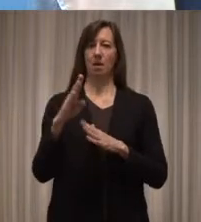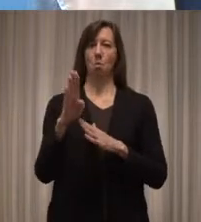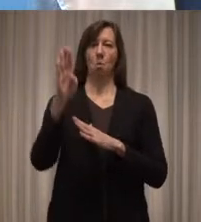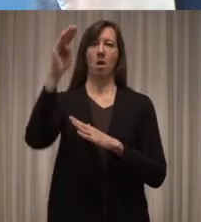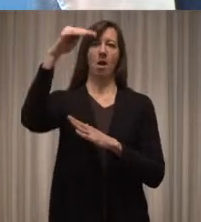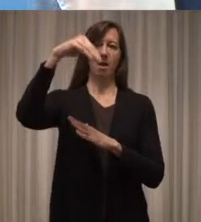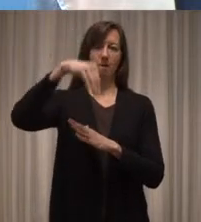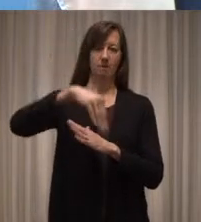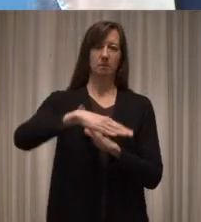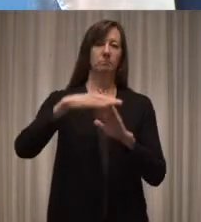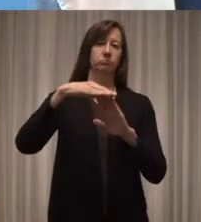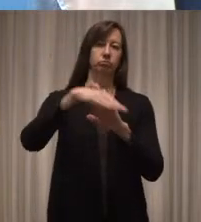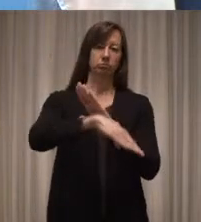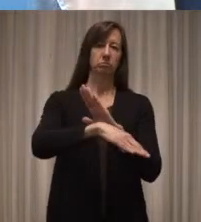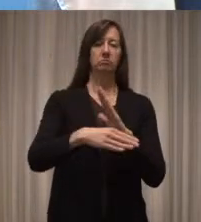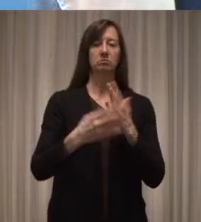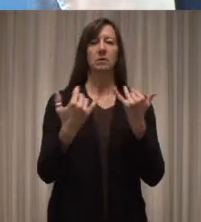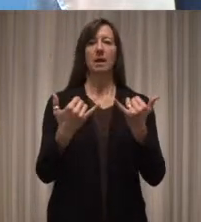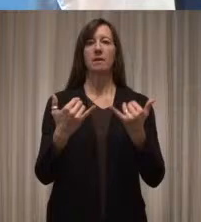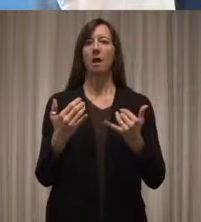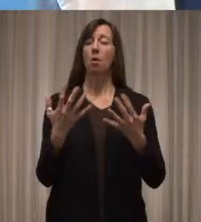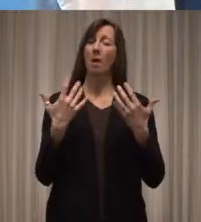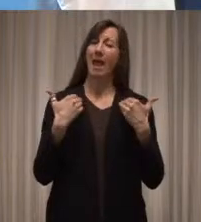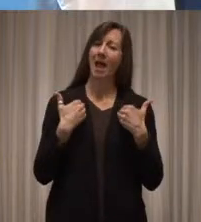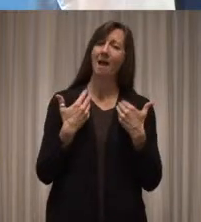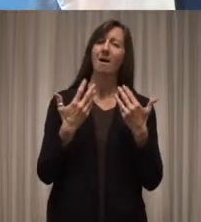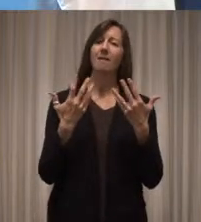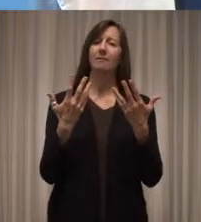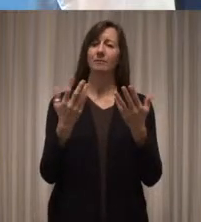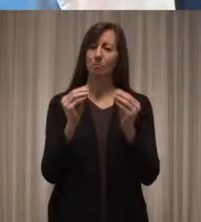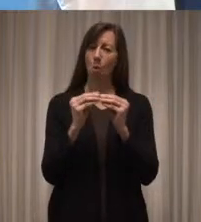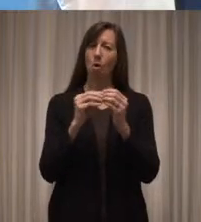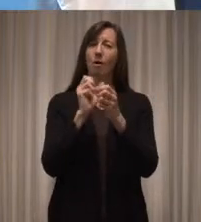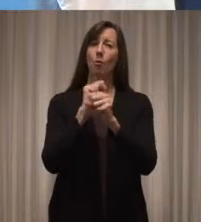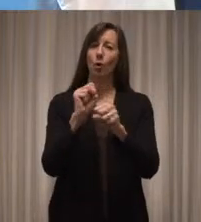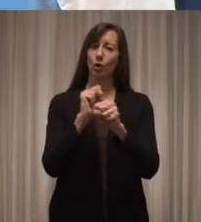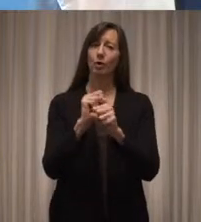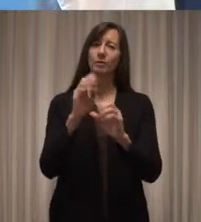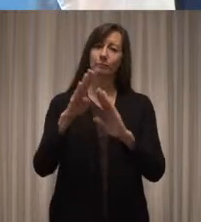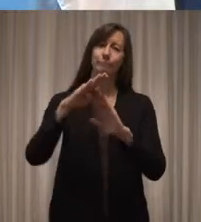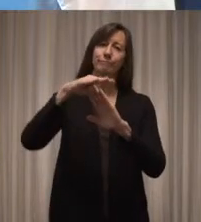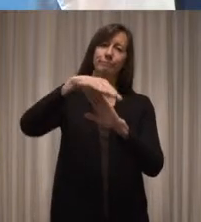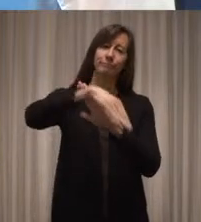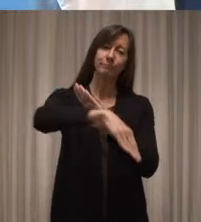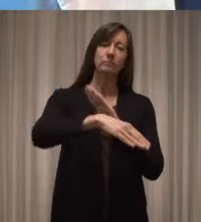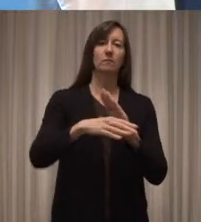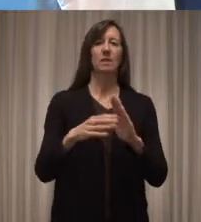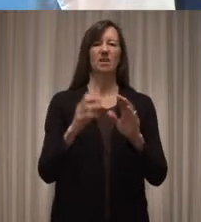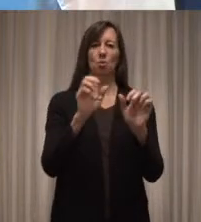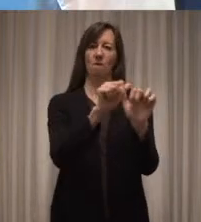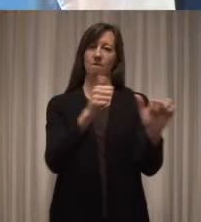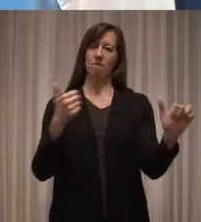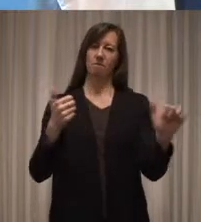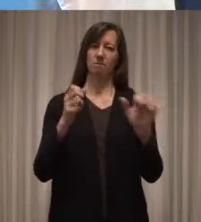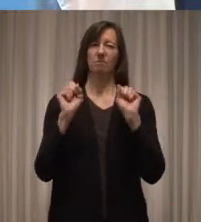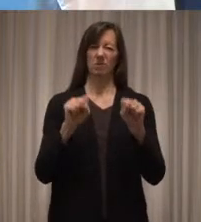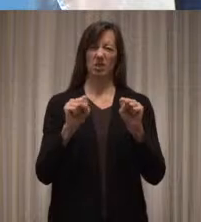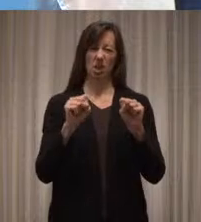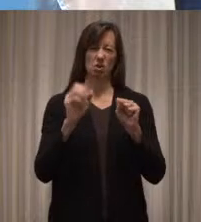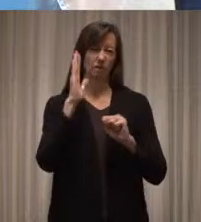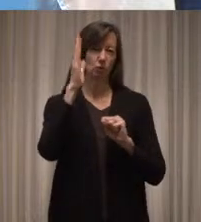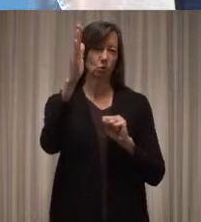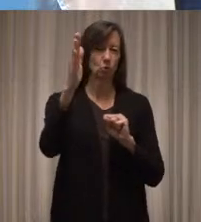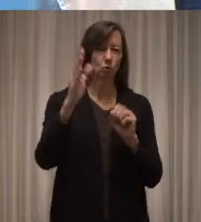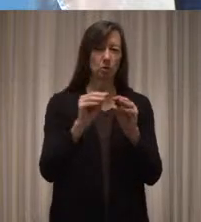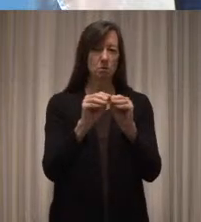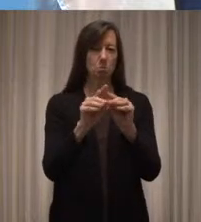more work to do to get those numbers down and also to avoid any potential additional spread, especially given